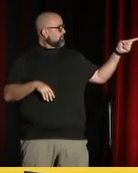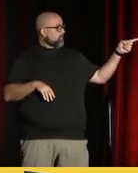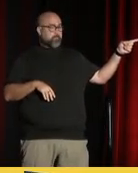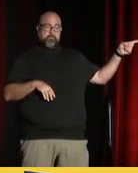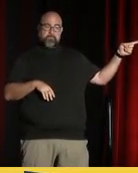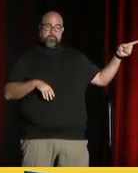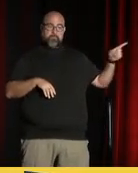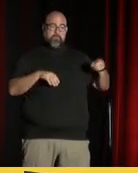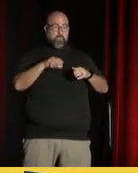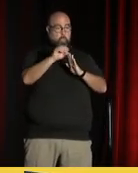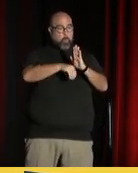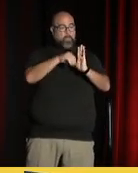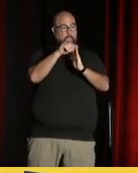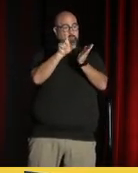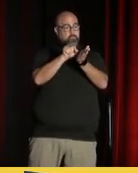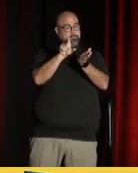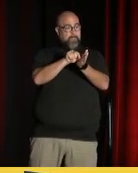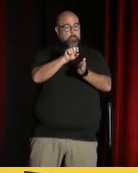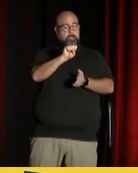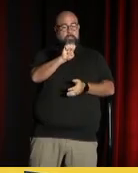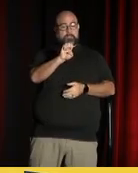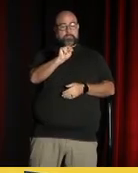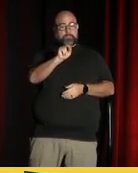Orlando Sentinel.